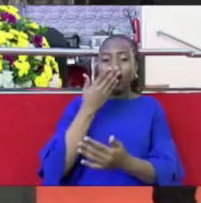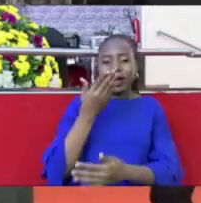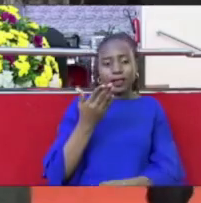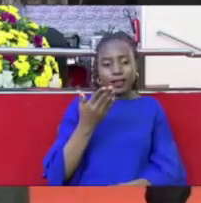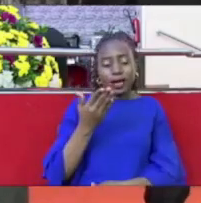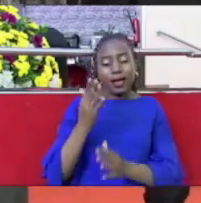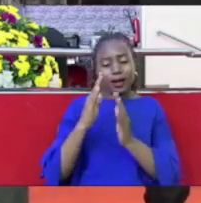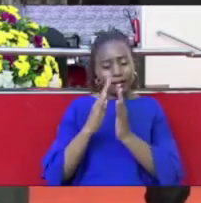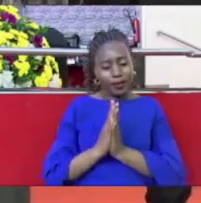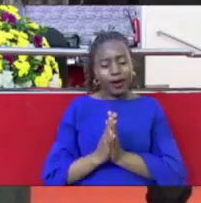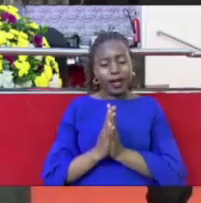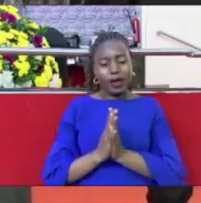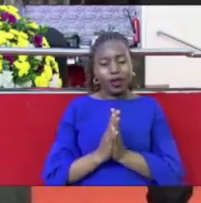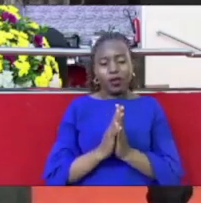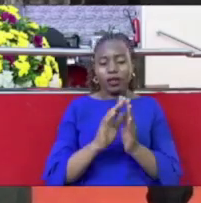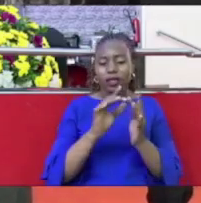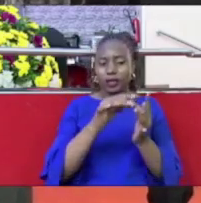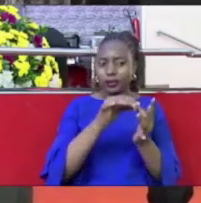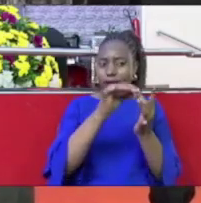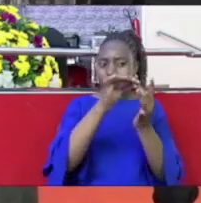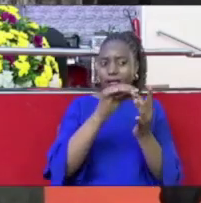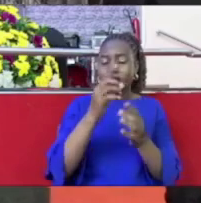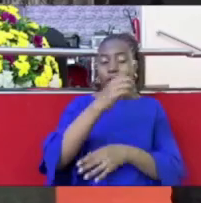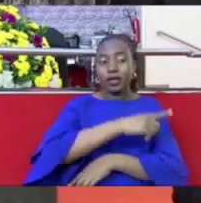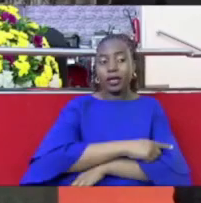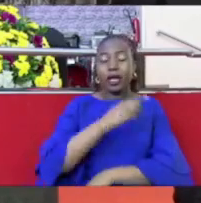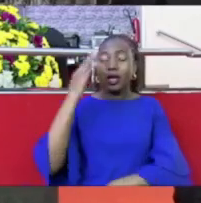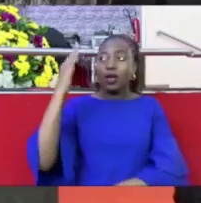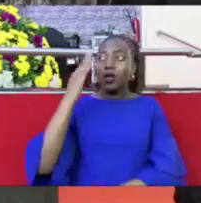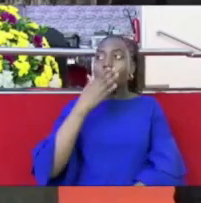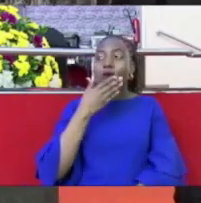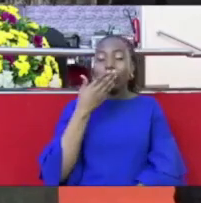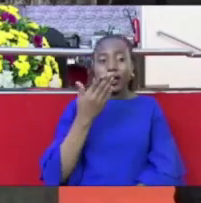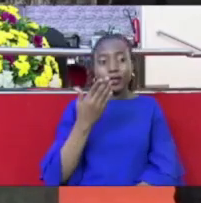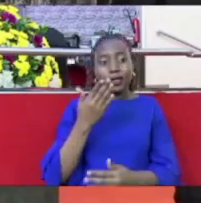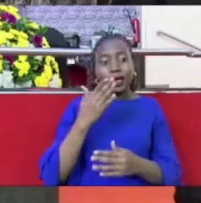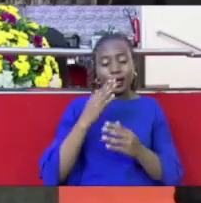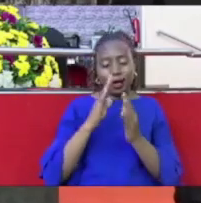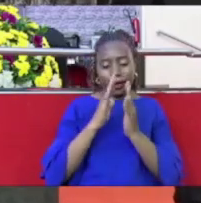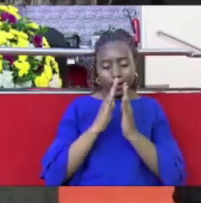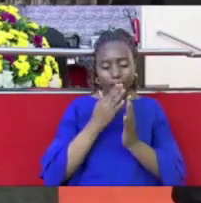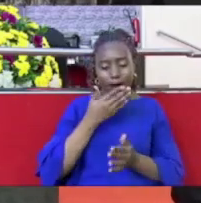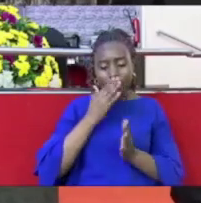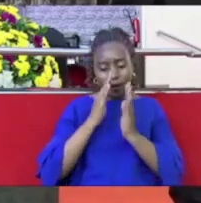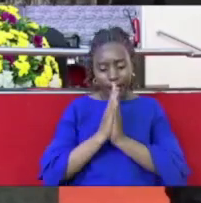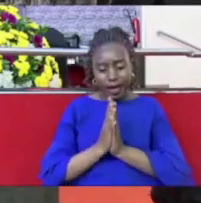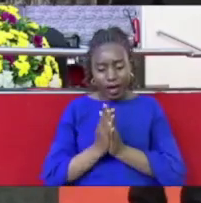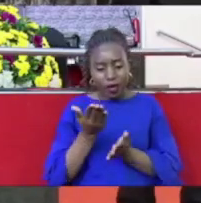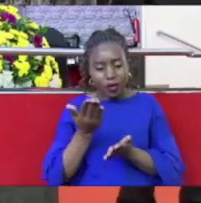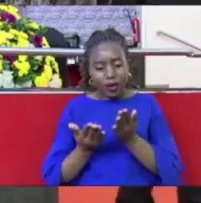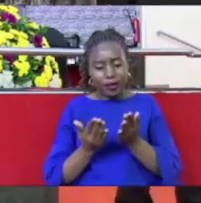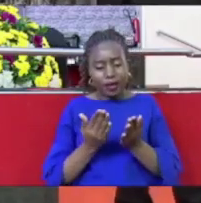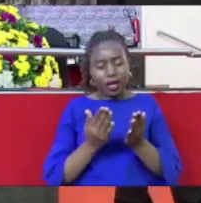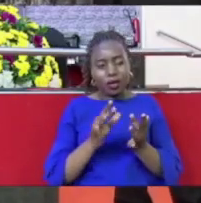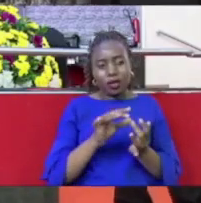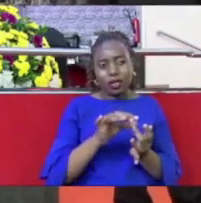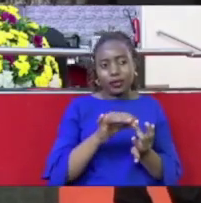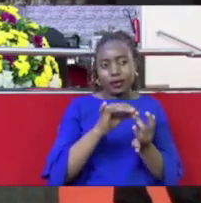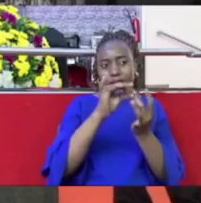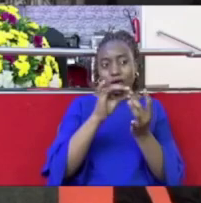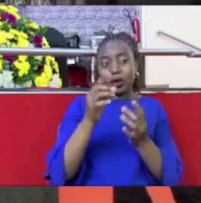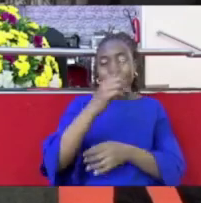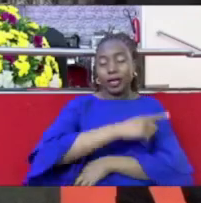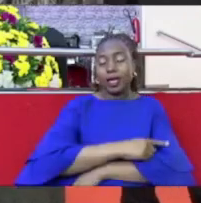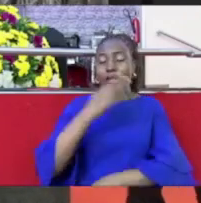on this day you delivered me from this. Ama siku nyingine ukaniokomboa. On this day you healed me. Ama siku fulani ukaniponya. I can come back and sing that